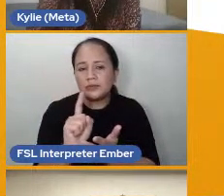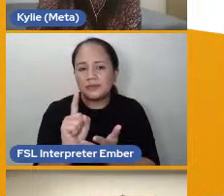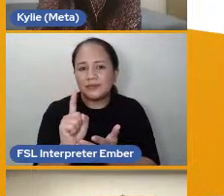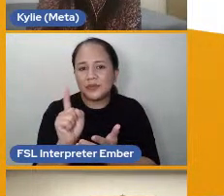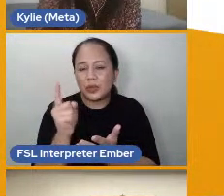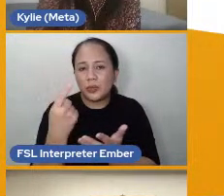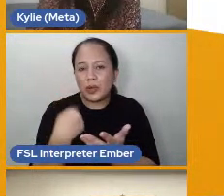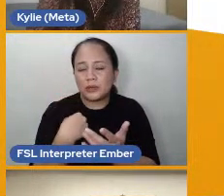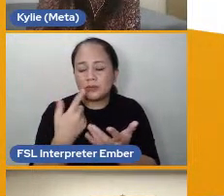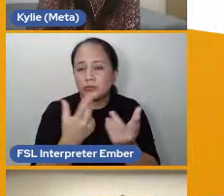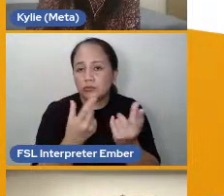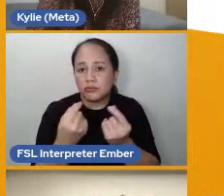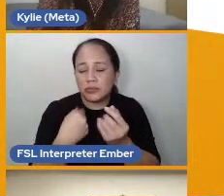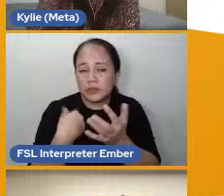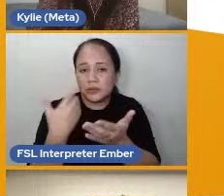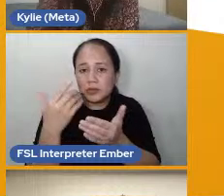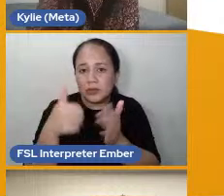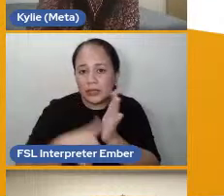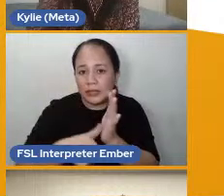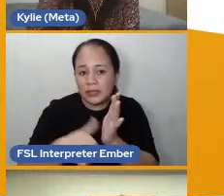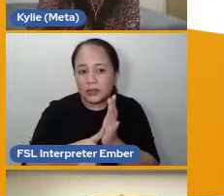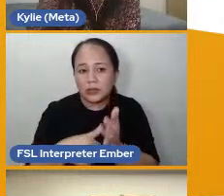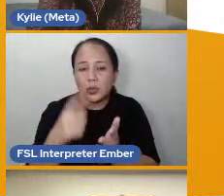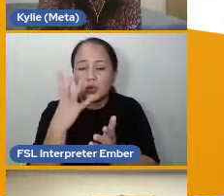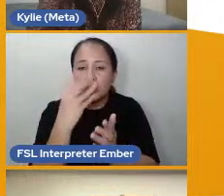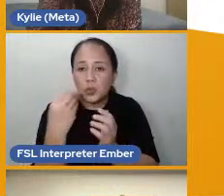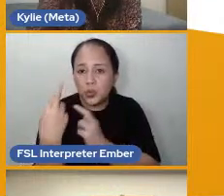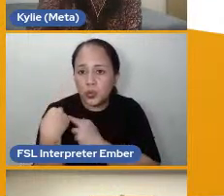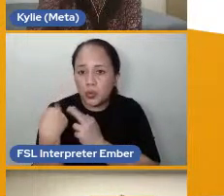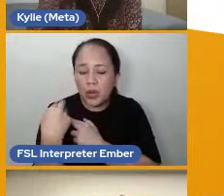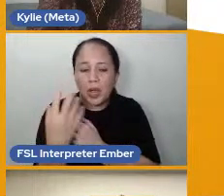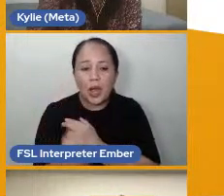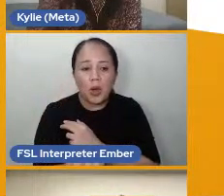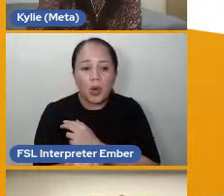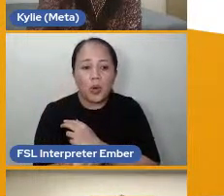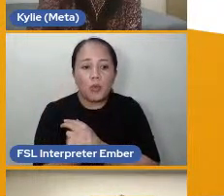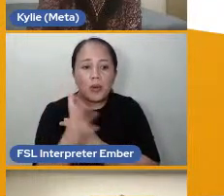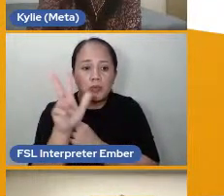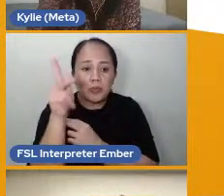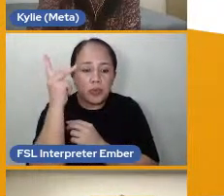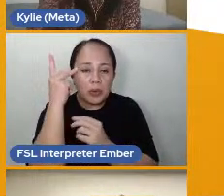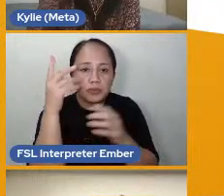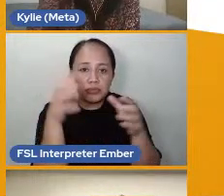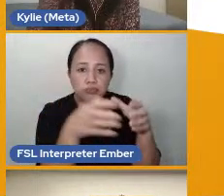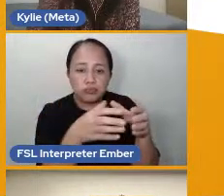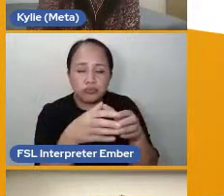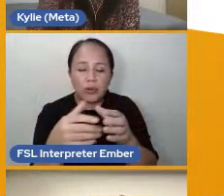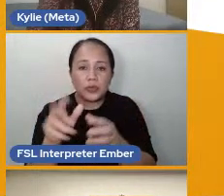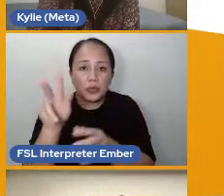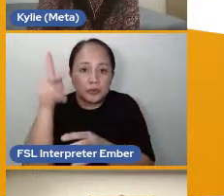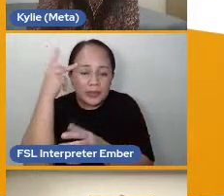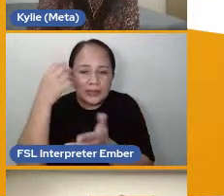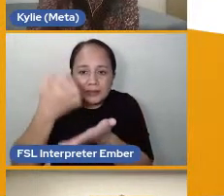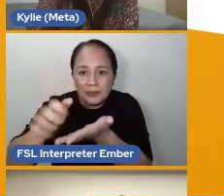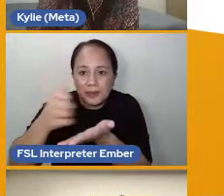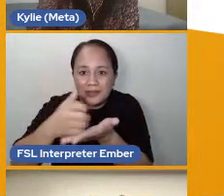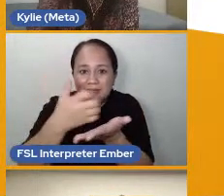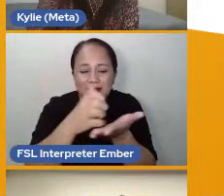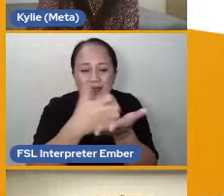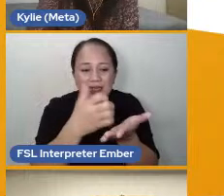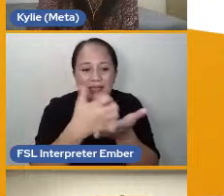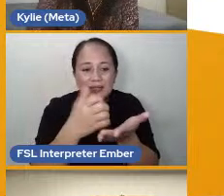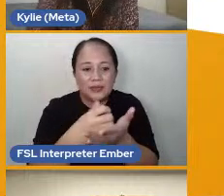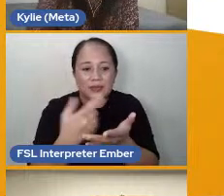during elections and, who's responsible for them, how much political parties and candidates are spending to reach and